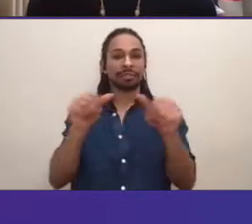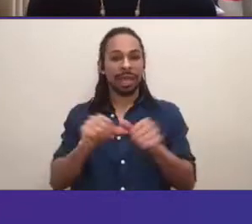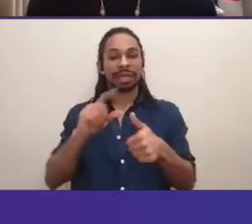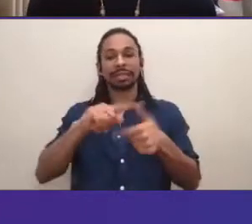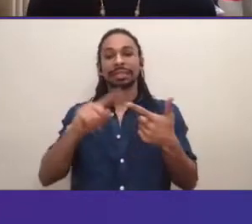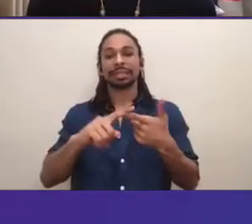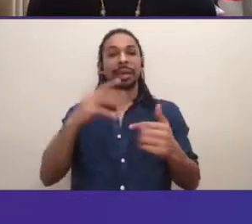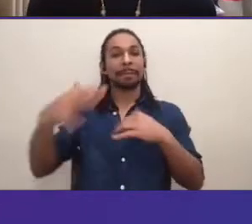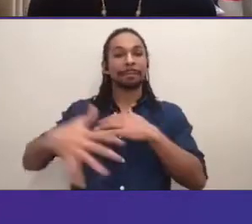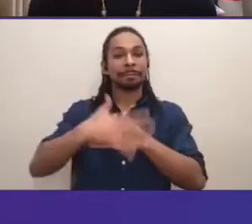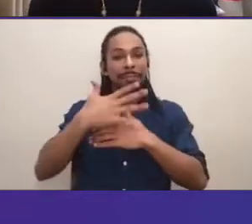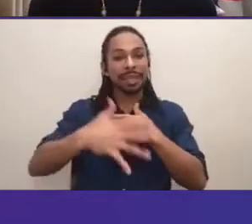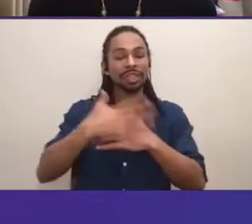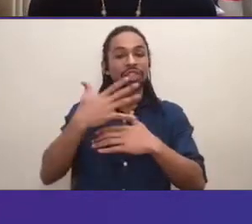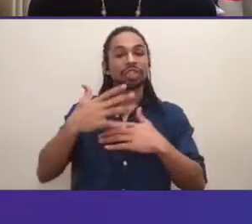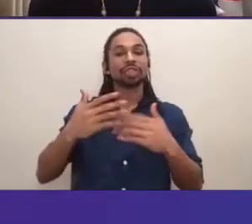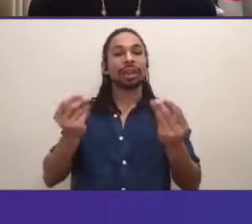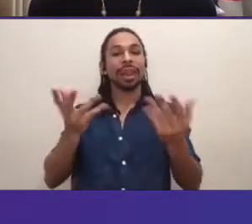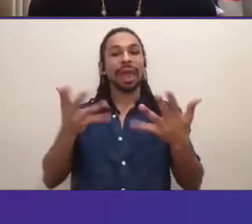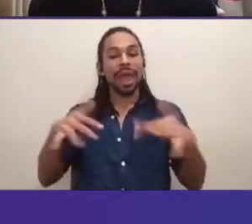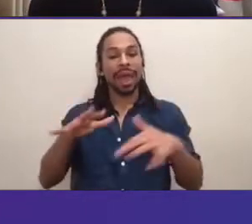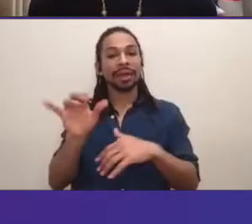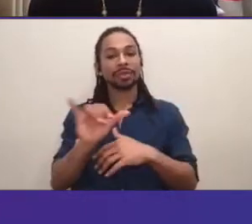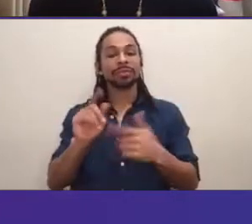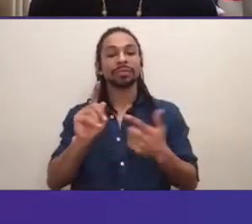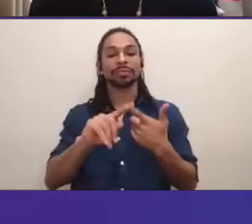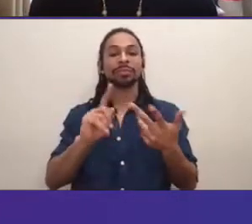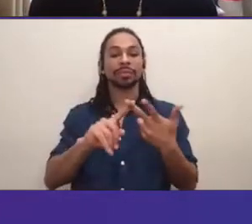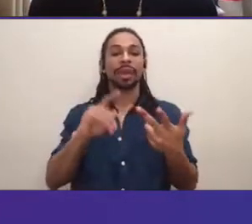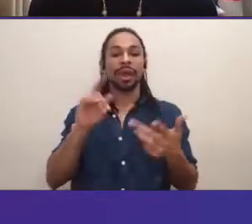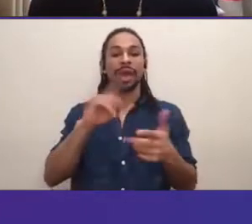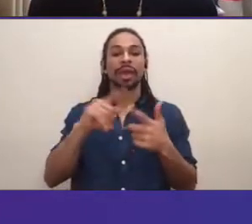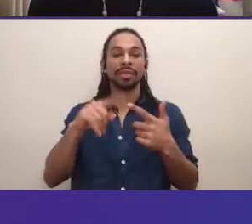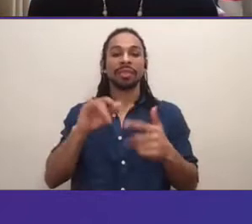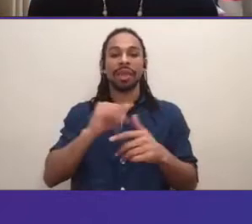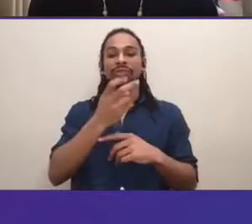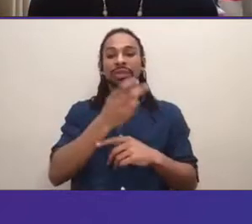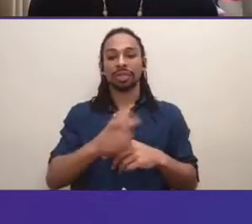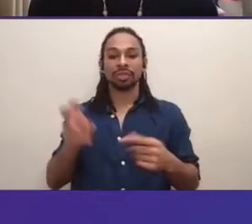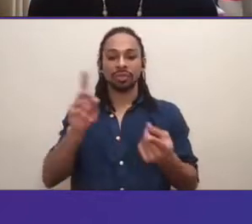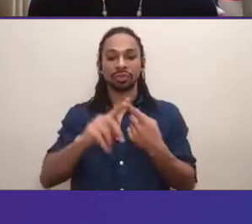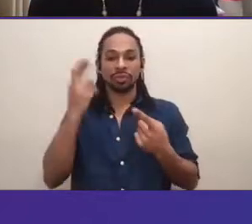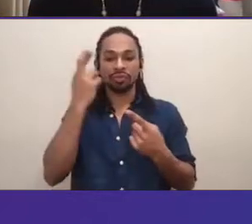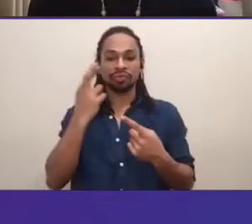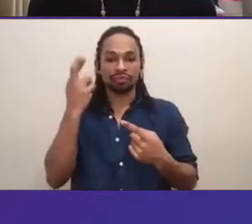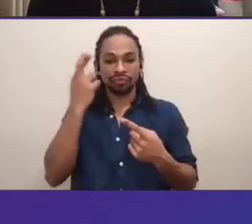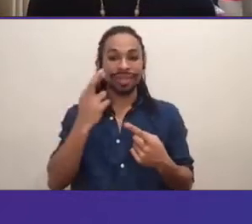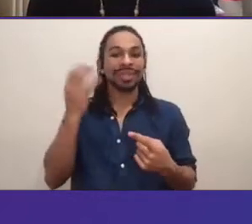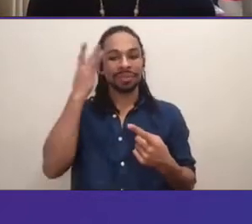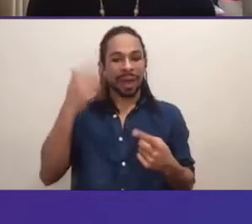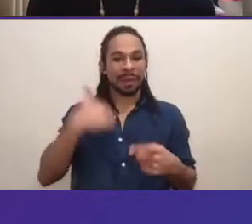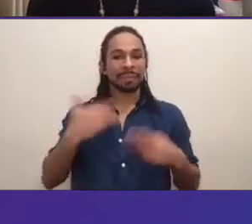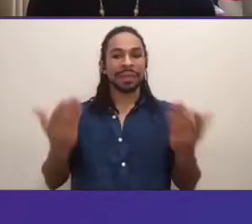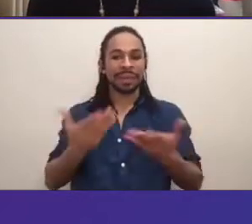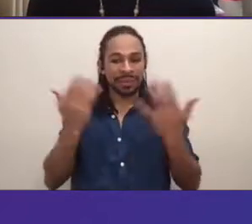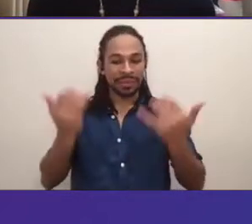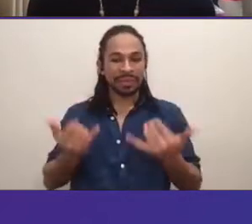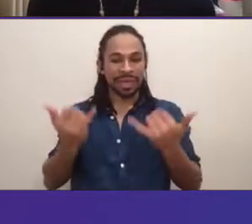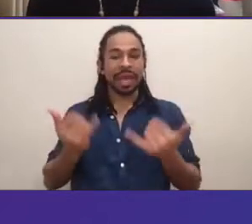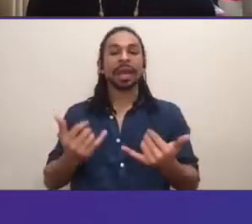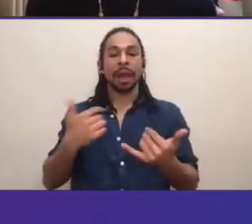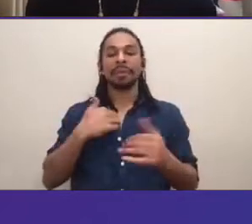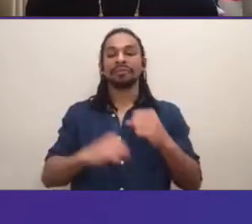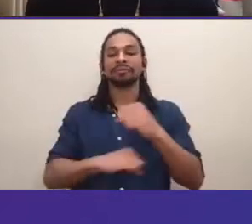And that then transitions into the reason I'm here today, which is my role as the founder of Dance